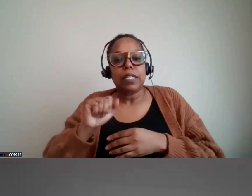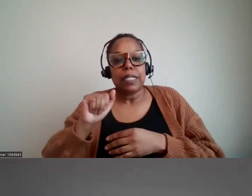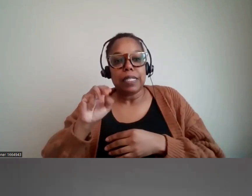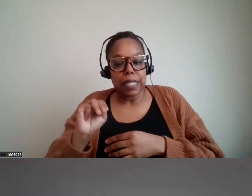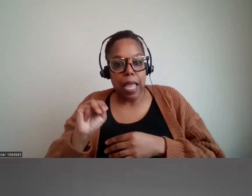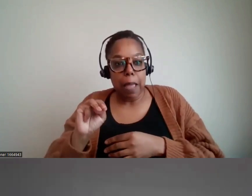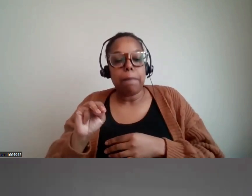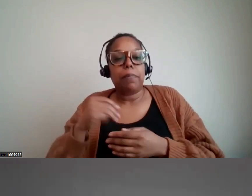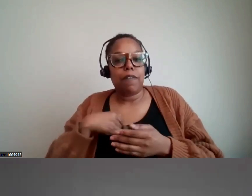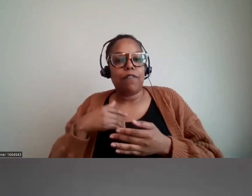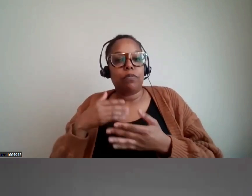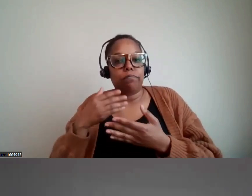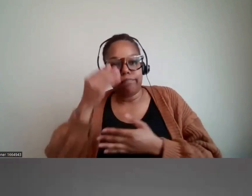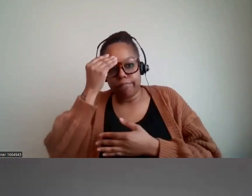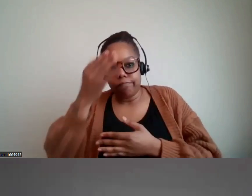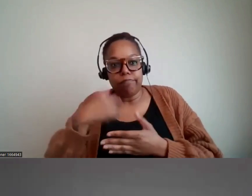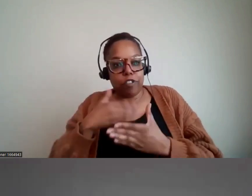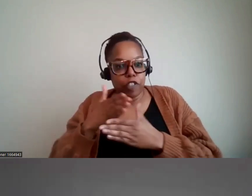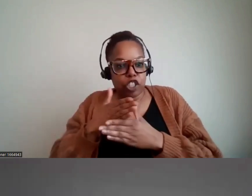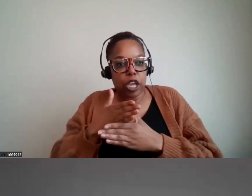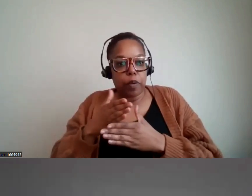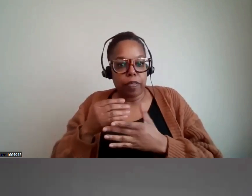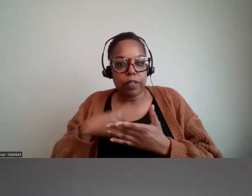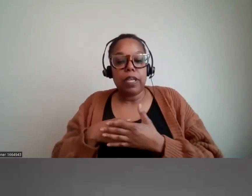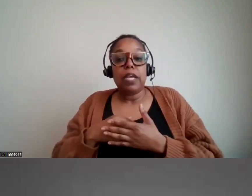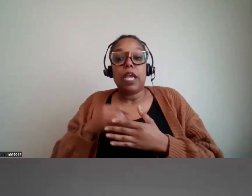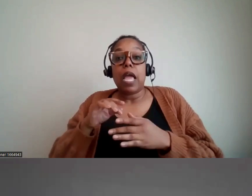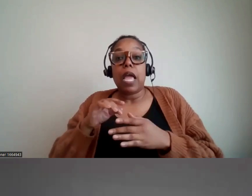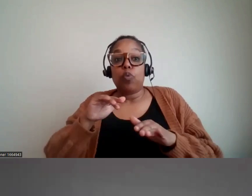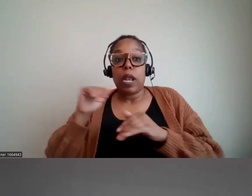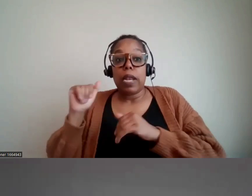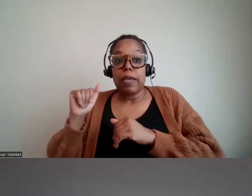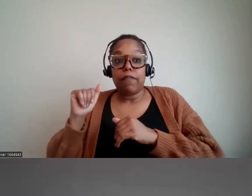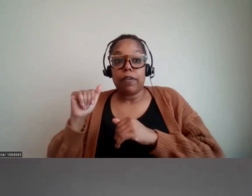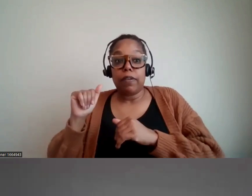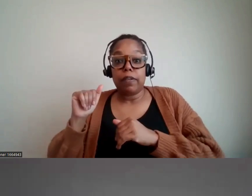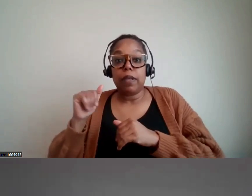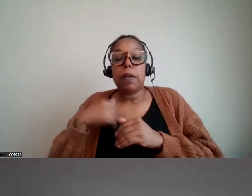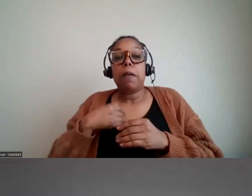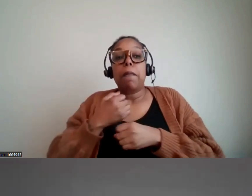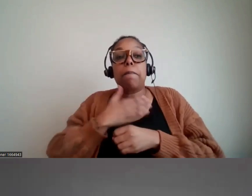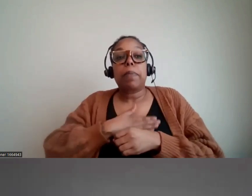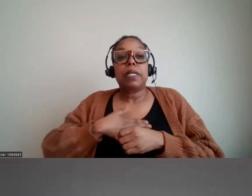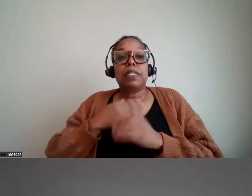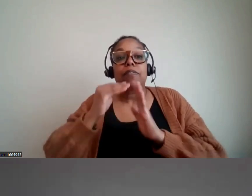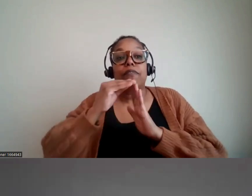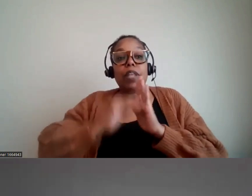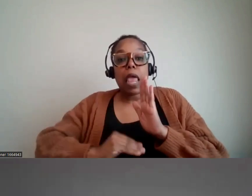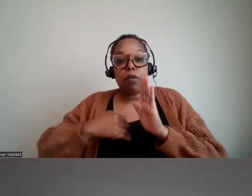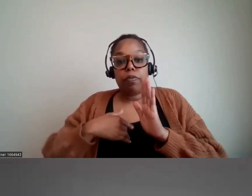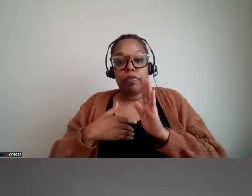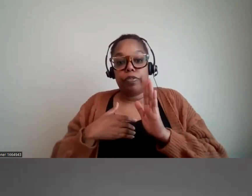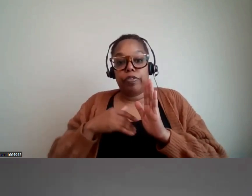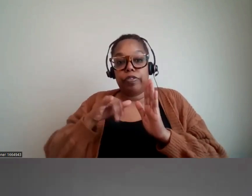with you. As you are exiting the room, please fill out the survey and let us know what you thought about today's